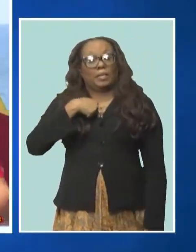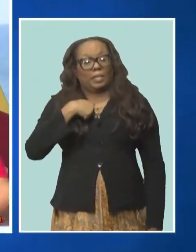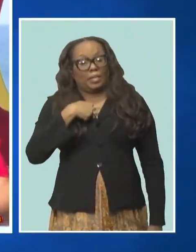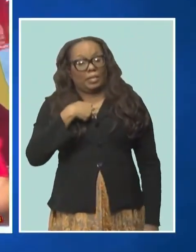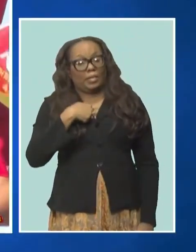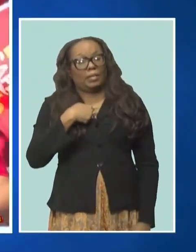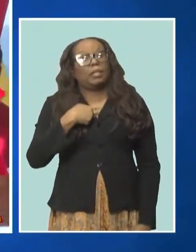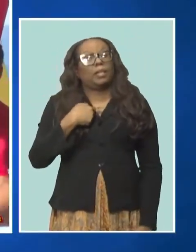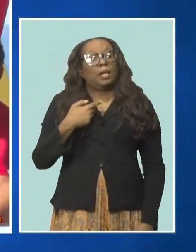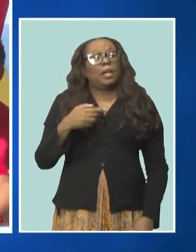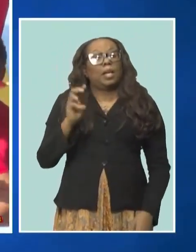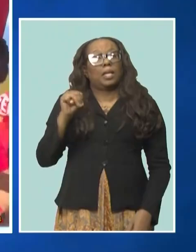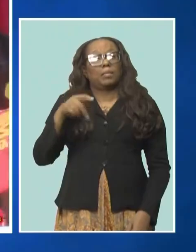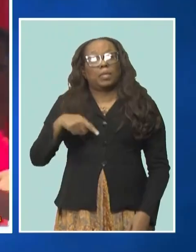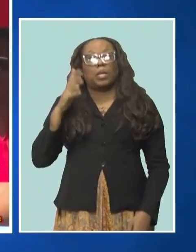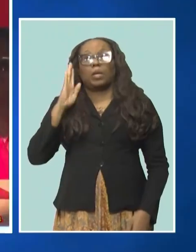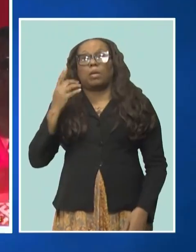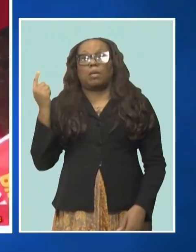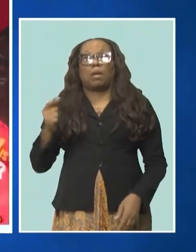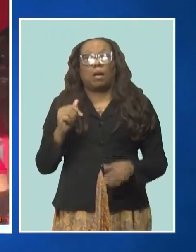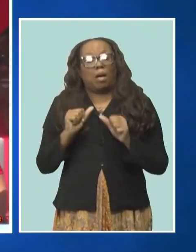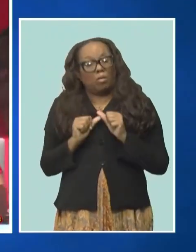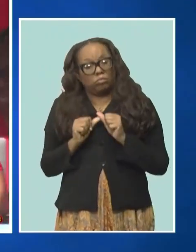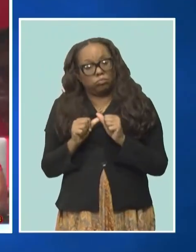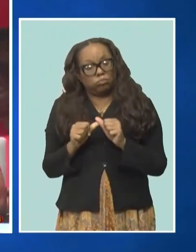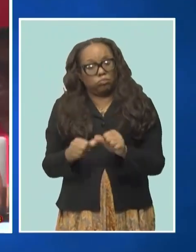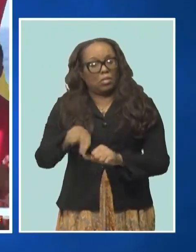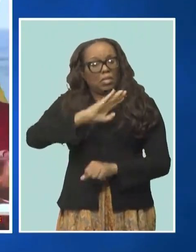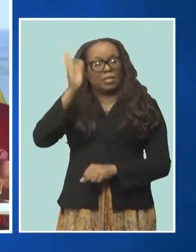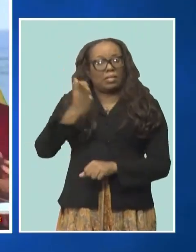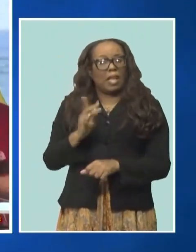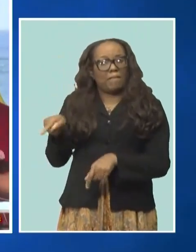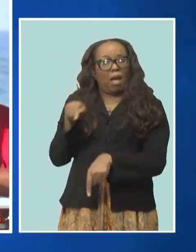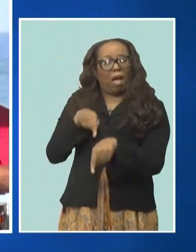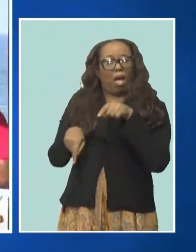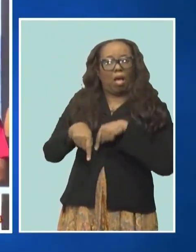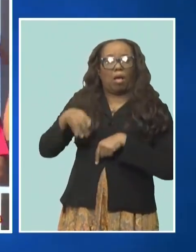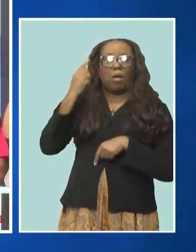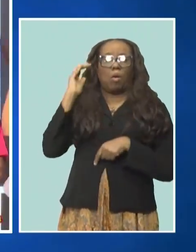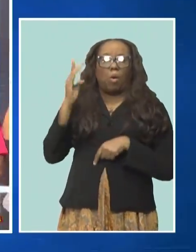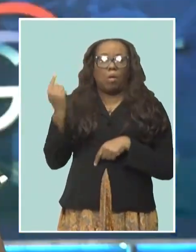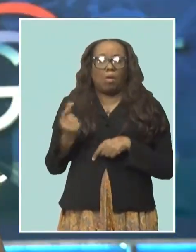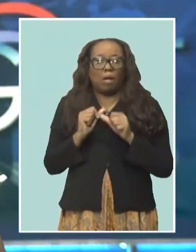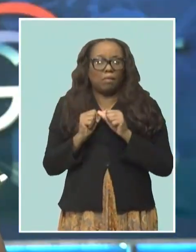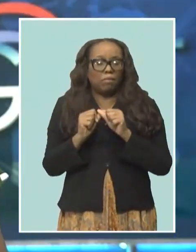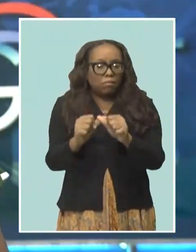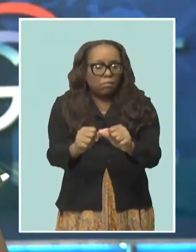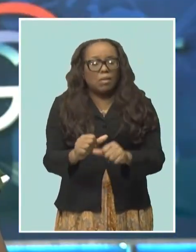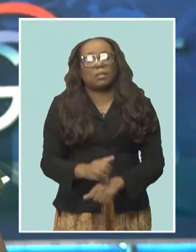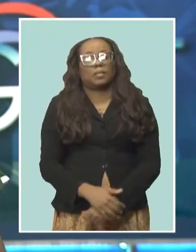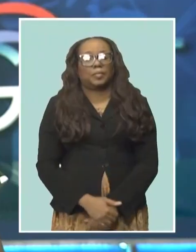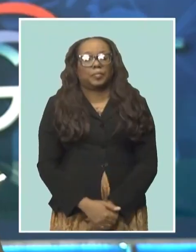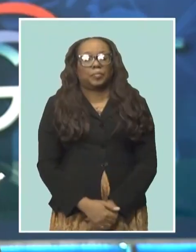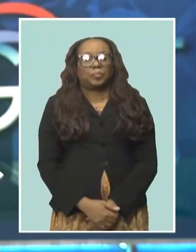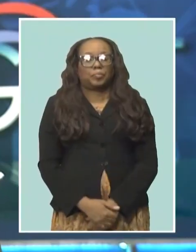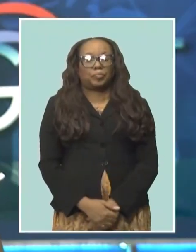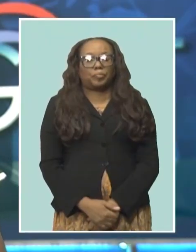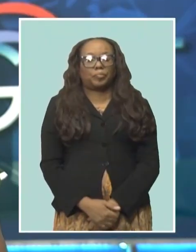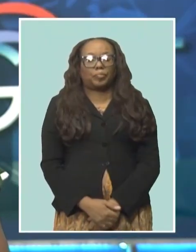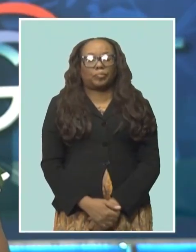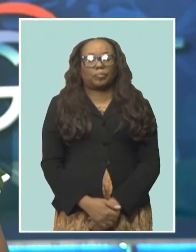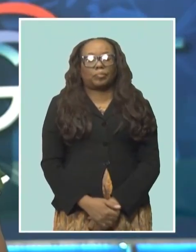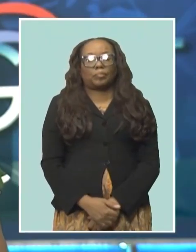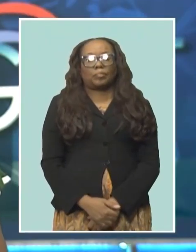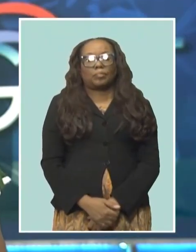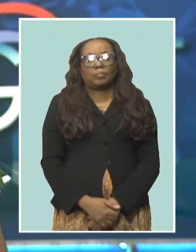Parliament, forward ever, backward never. Now, Barbadians on this